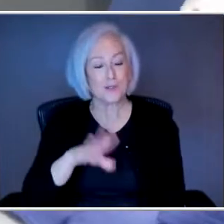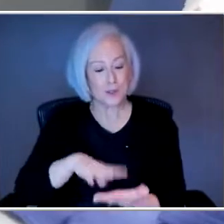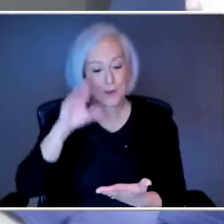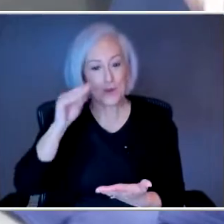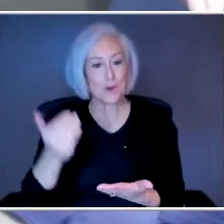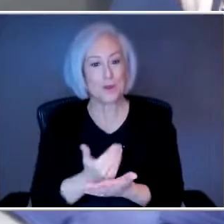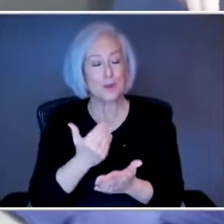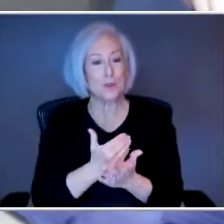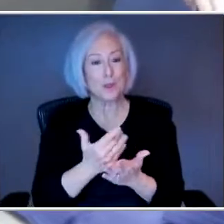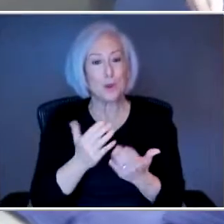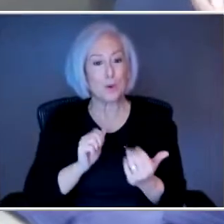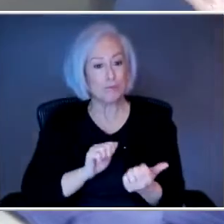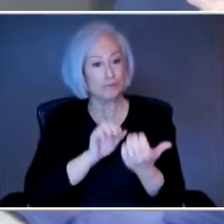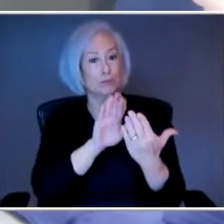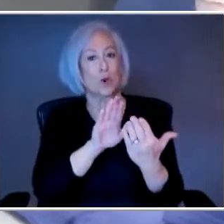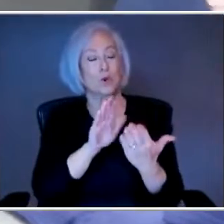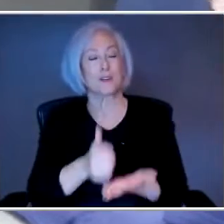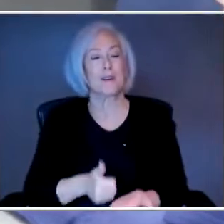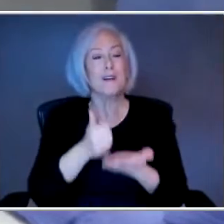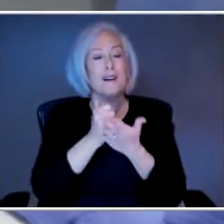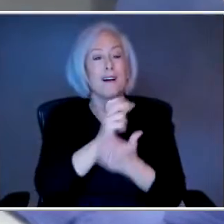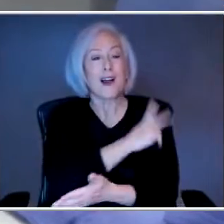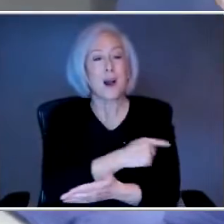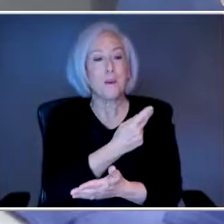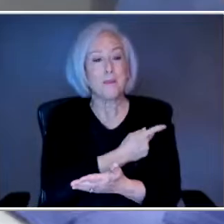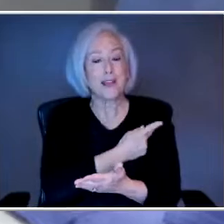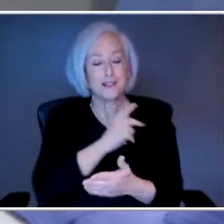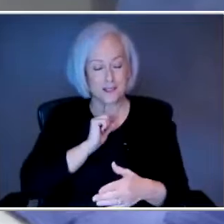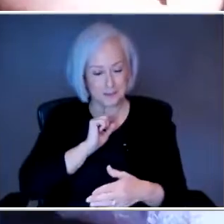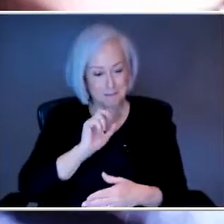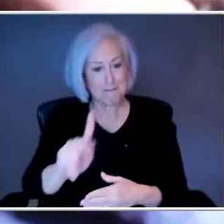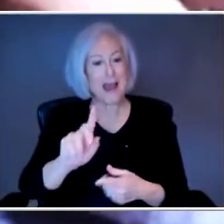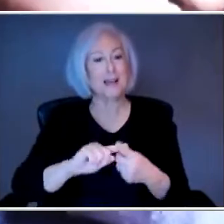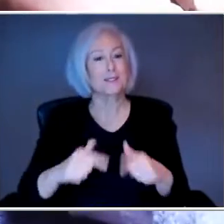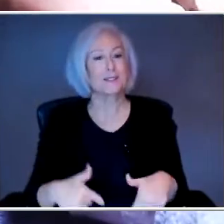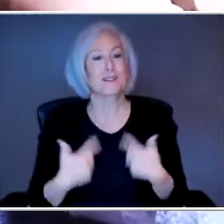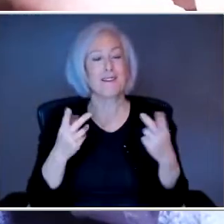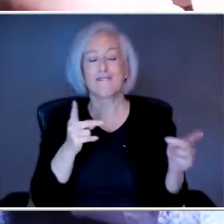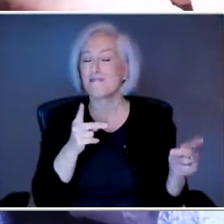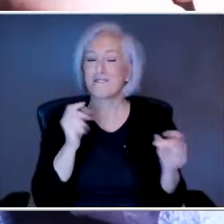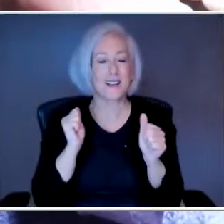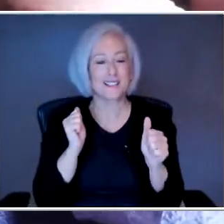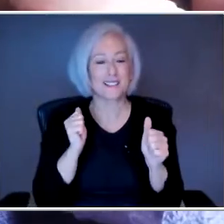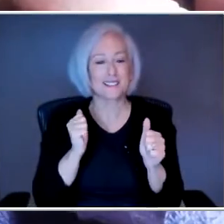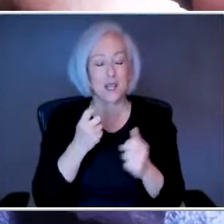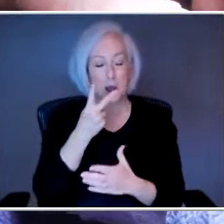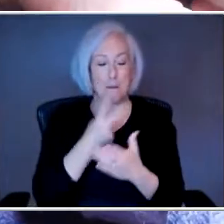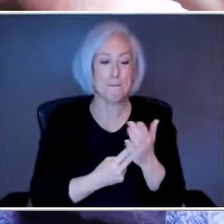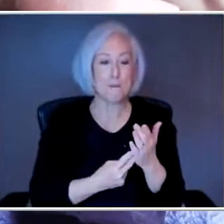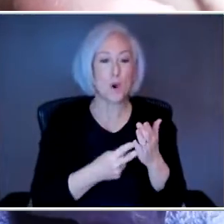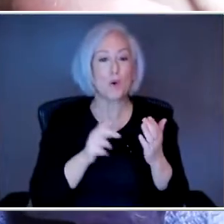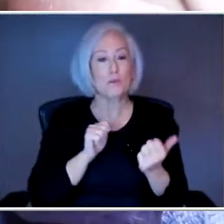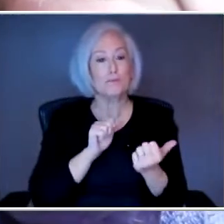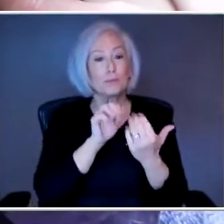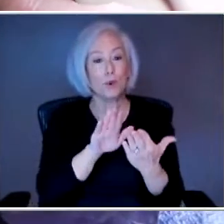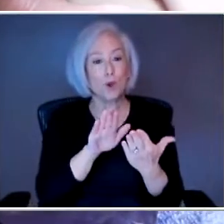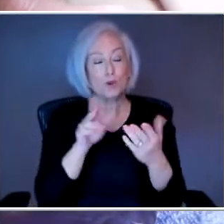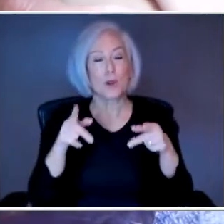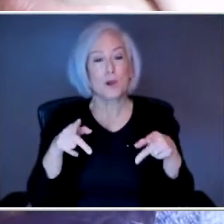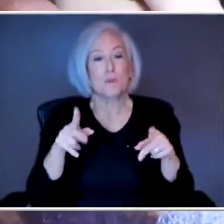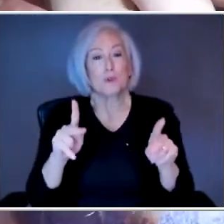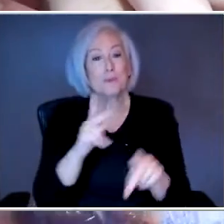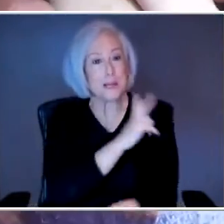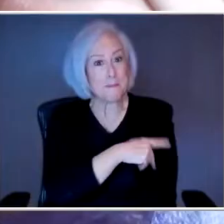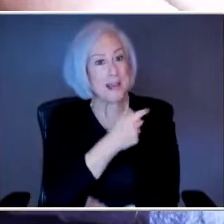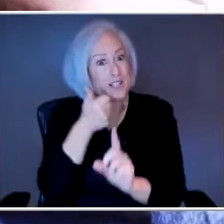lets patients get back to their lives much faster. And both of these techniques allow the patient to watch the